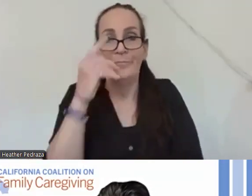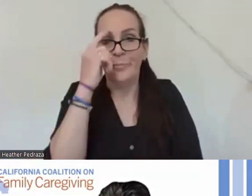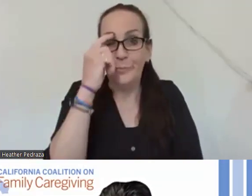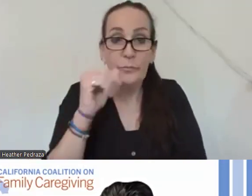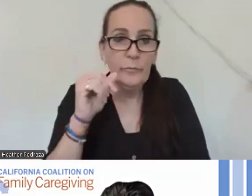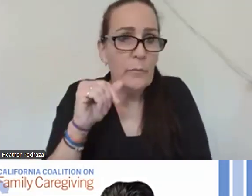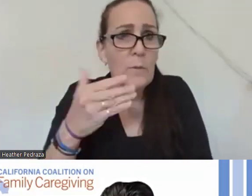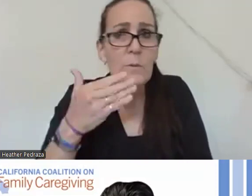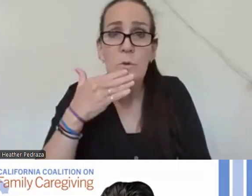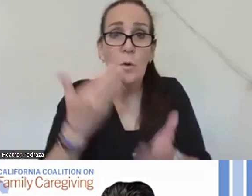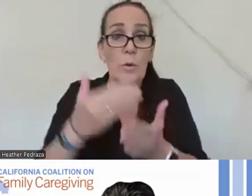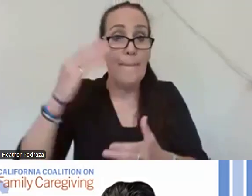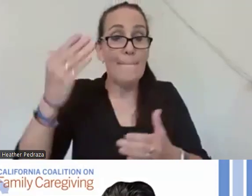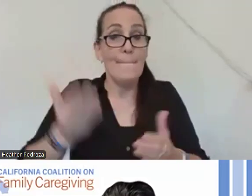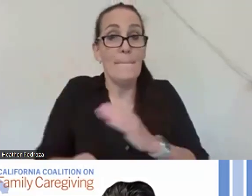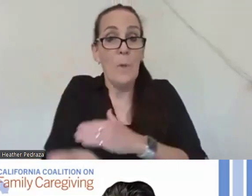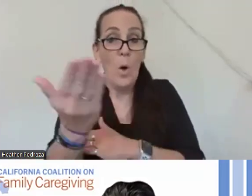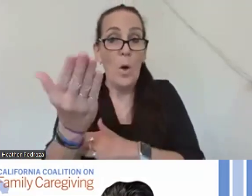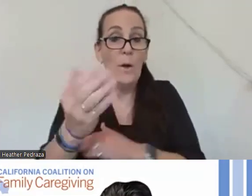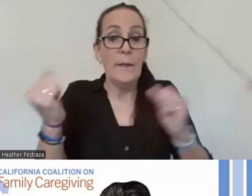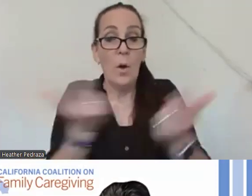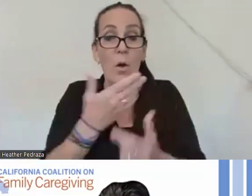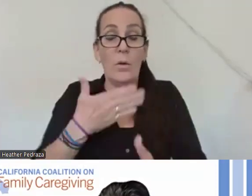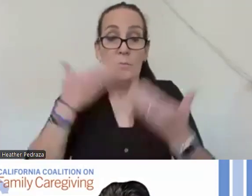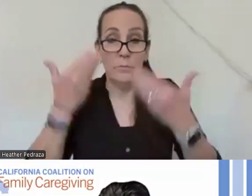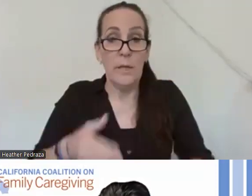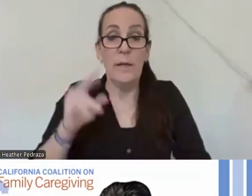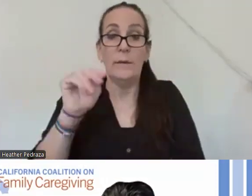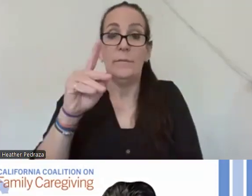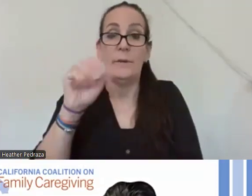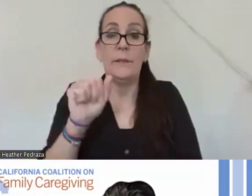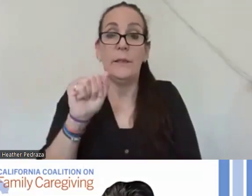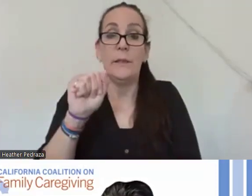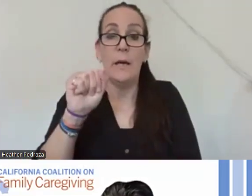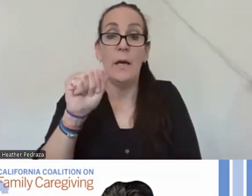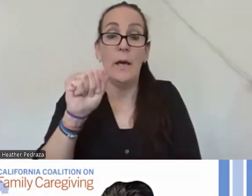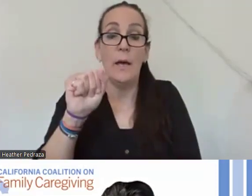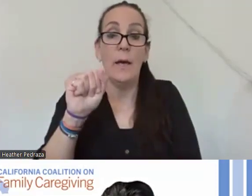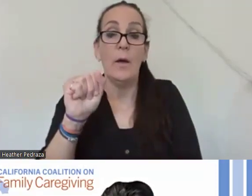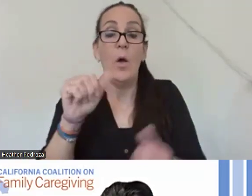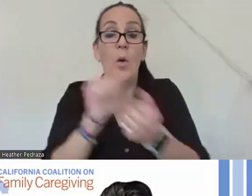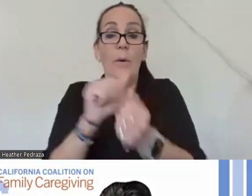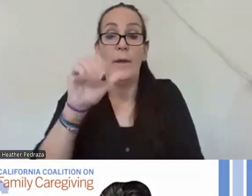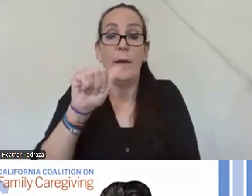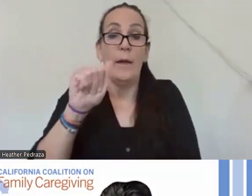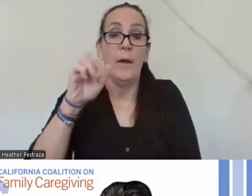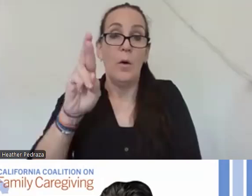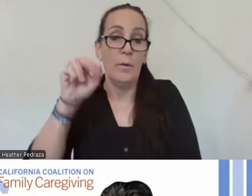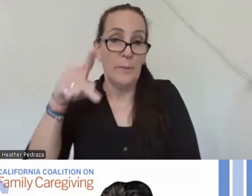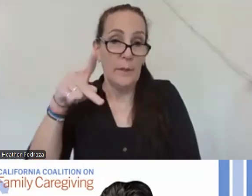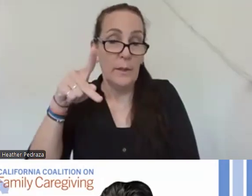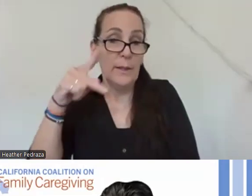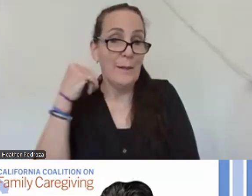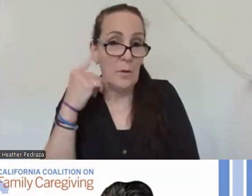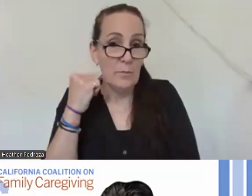So good morning, everybody. I'm Nina Weiler-Harwell with ARP California, and really appreciate the opportunity